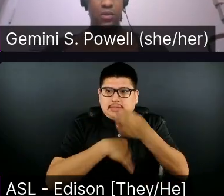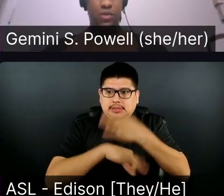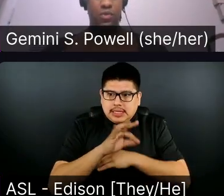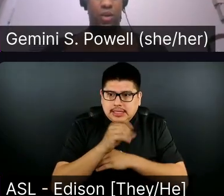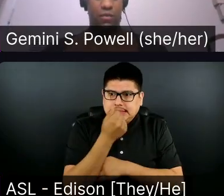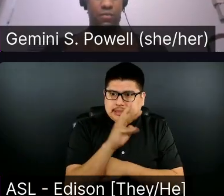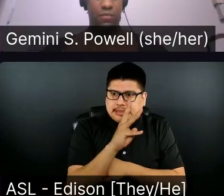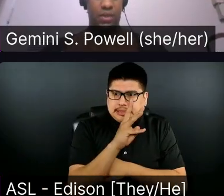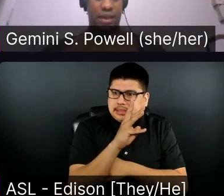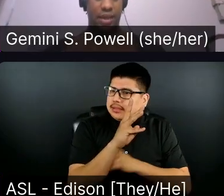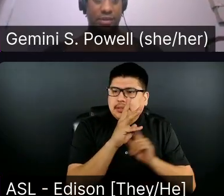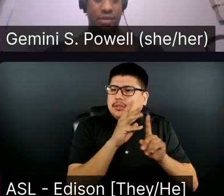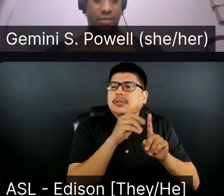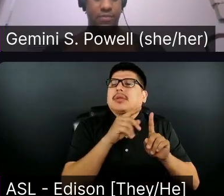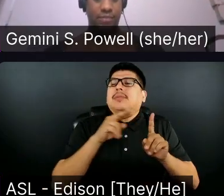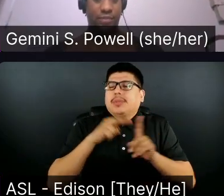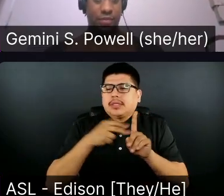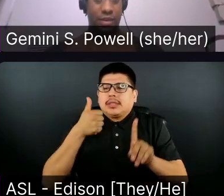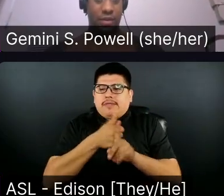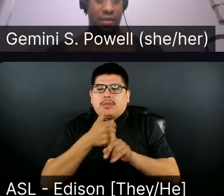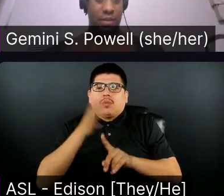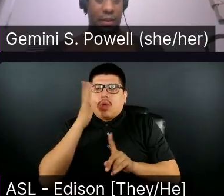being 12px,